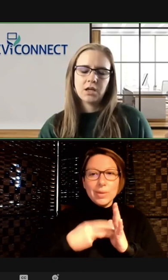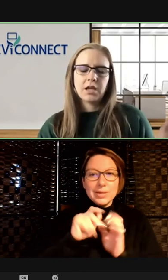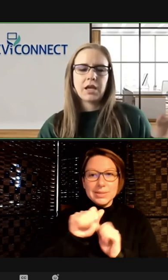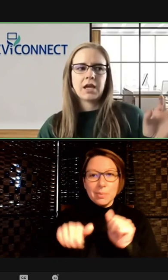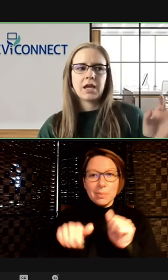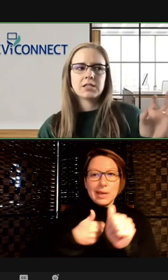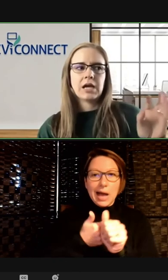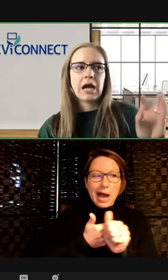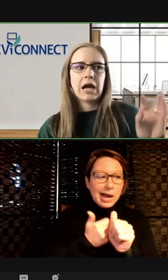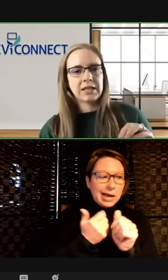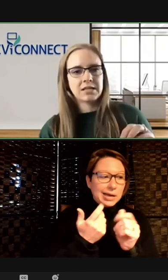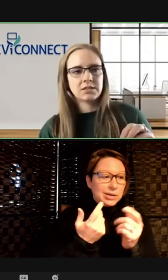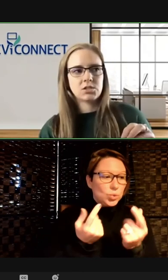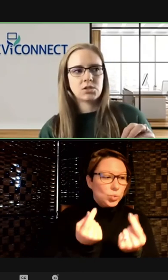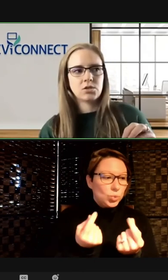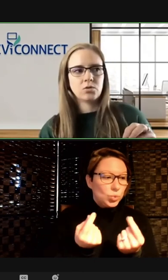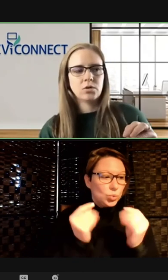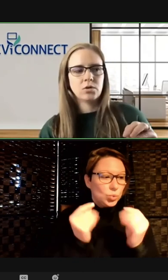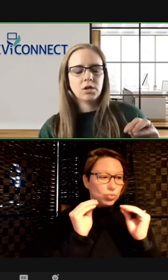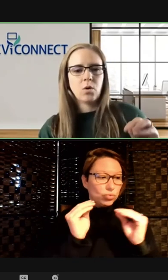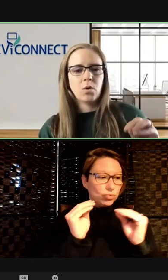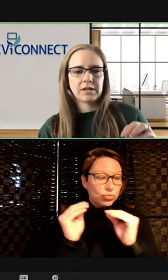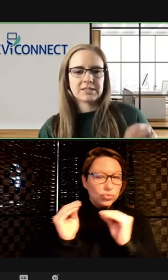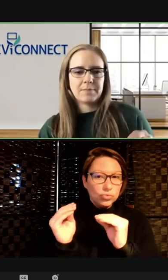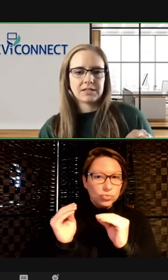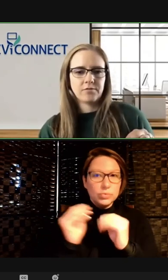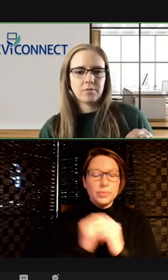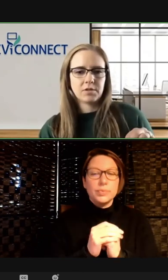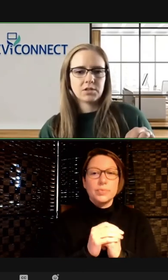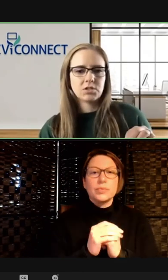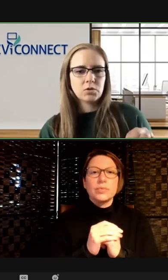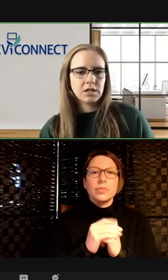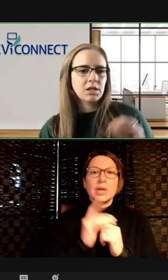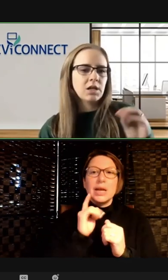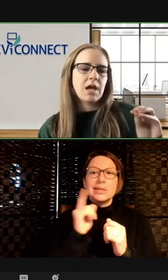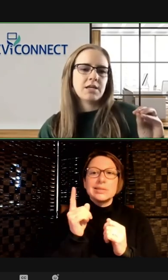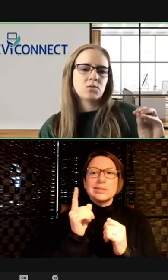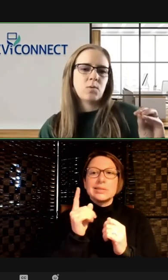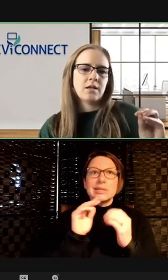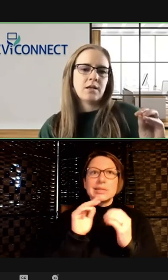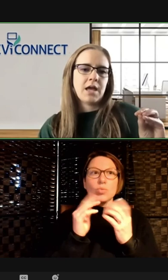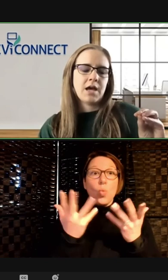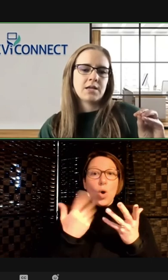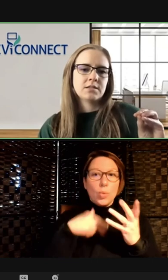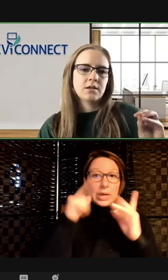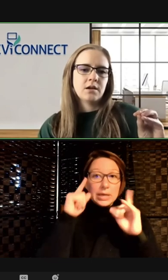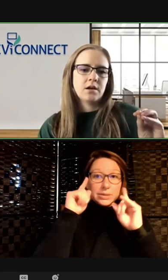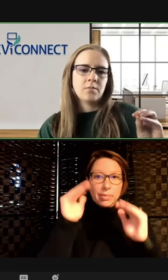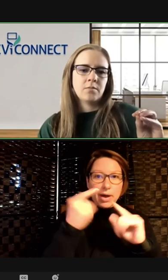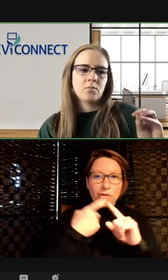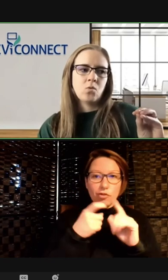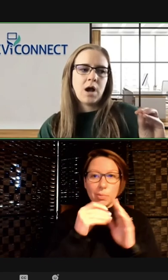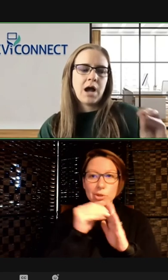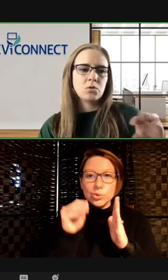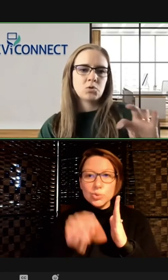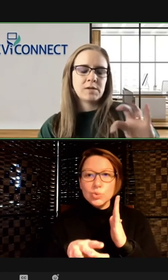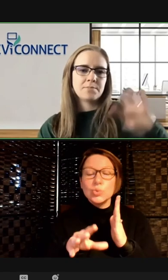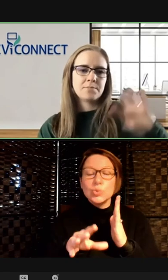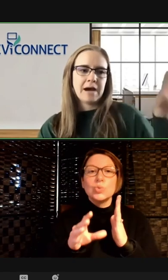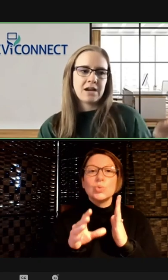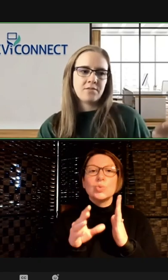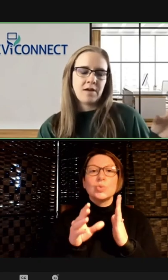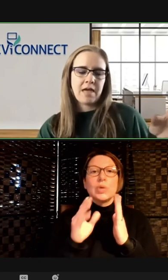doing and how it relates to what we're expecting from the student, as well as